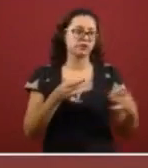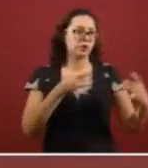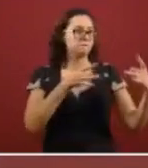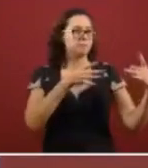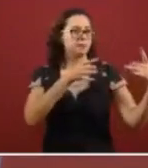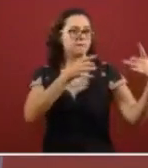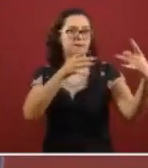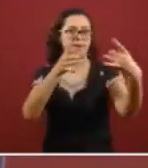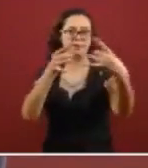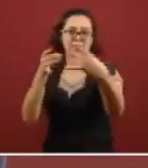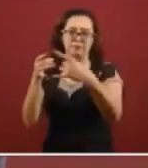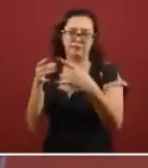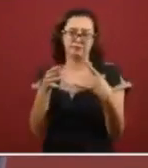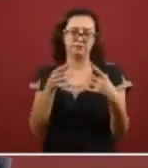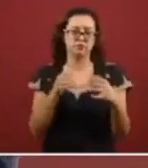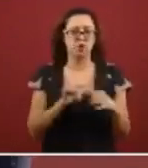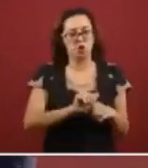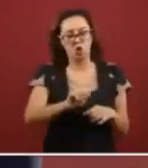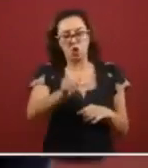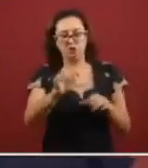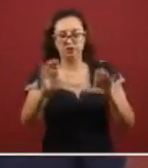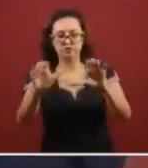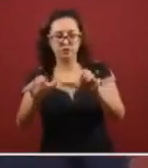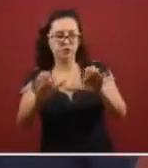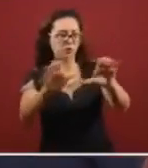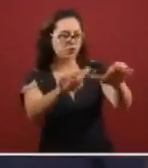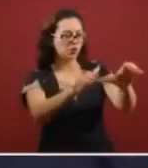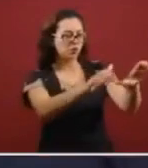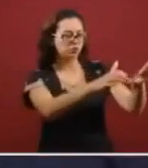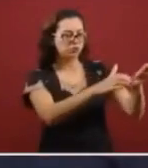that reaches all the other communities.